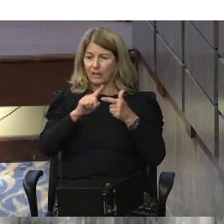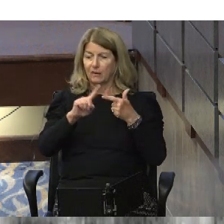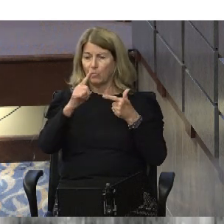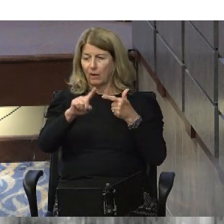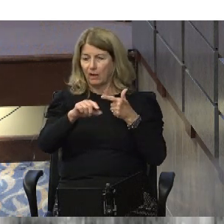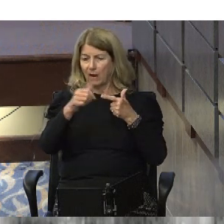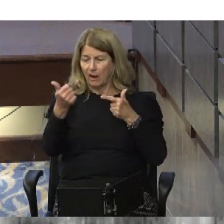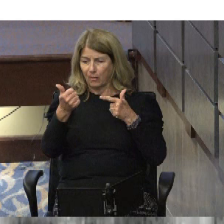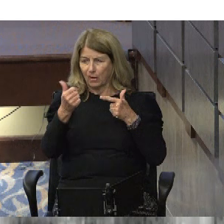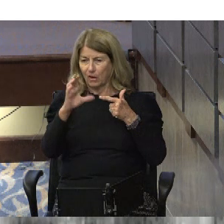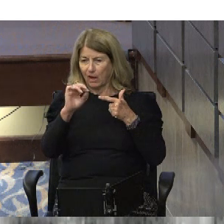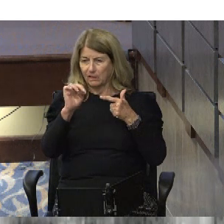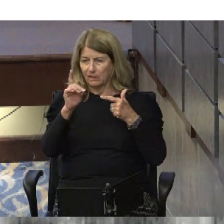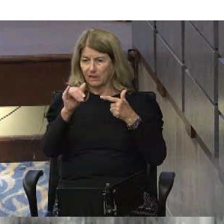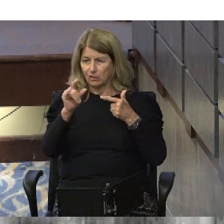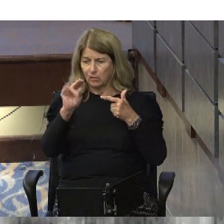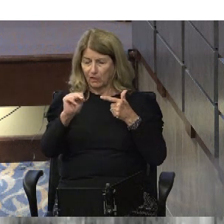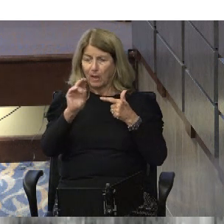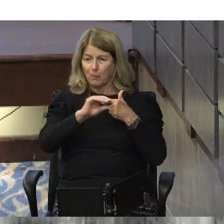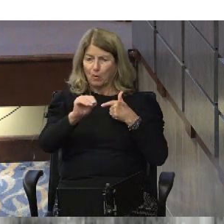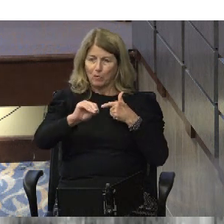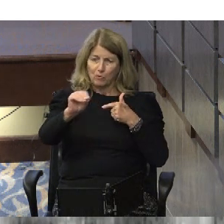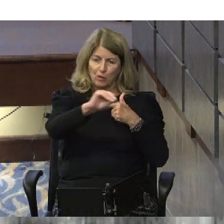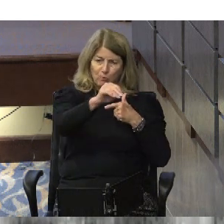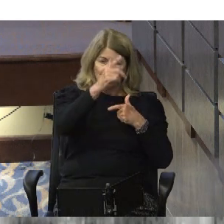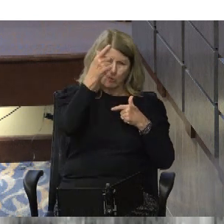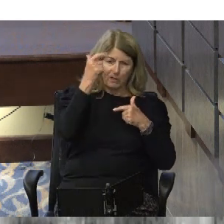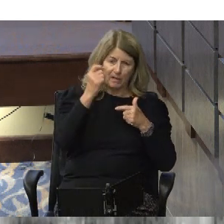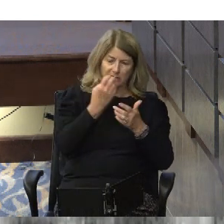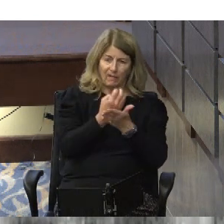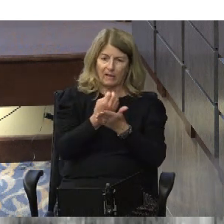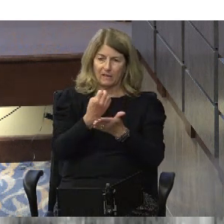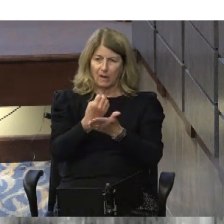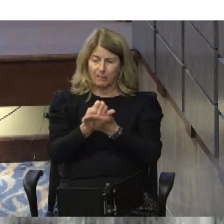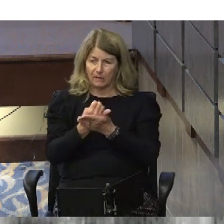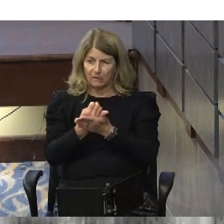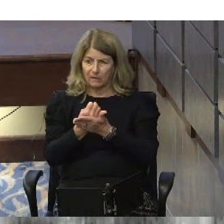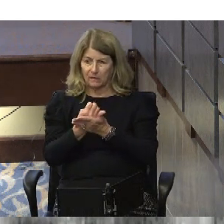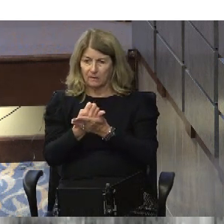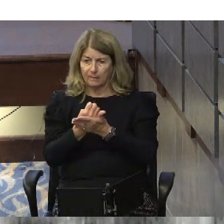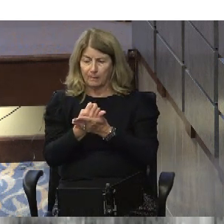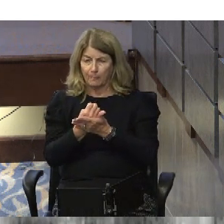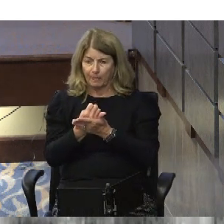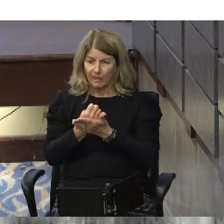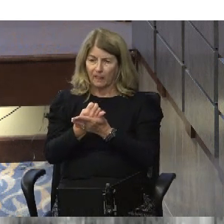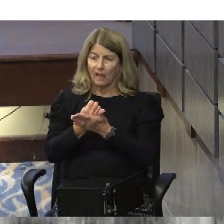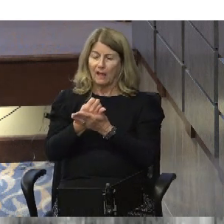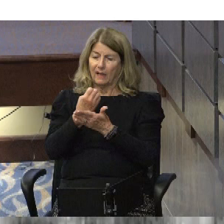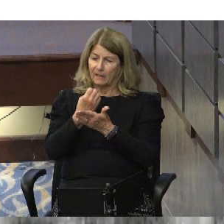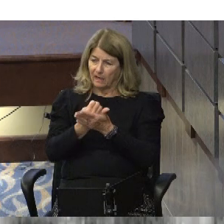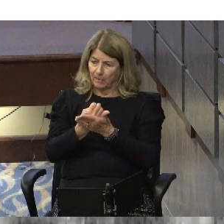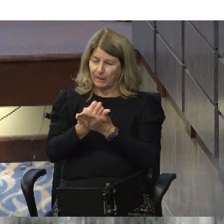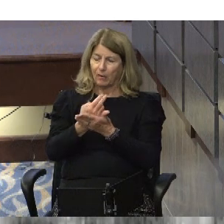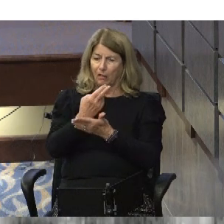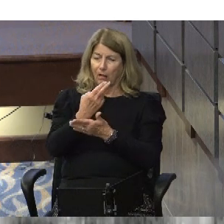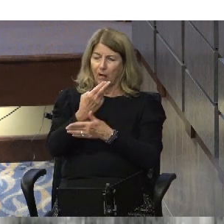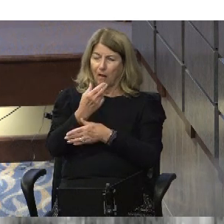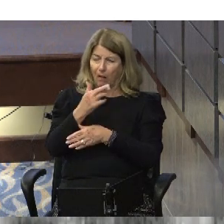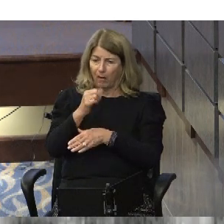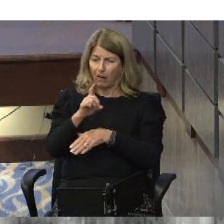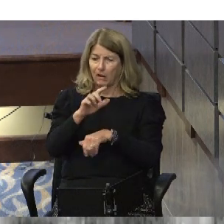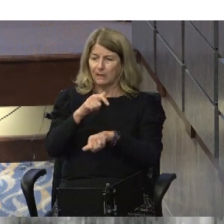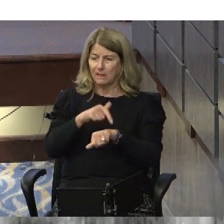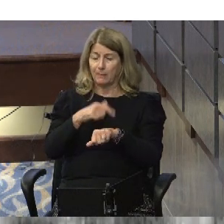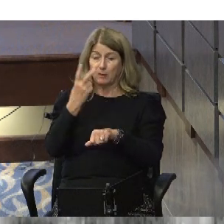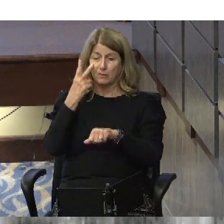have moved frequently because of economic reason, living in the home of another because of economic hardship, and you see the others there.